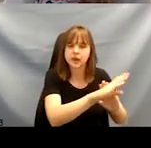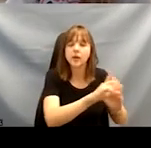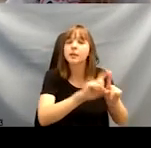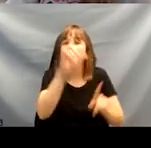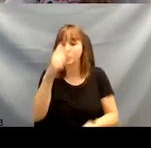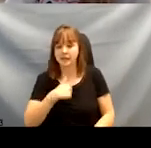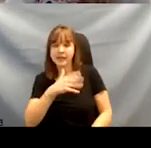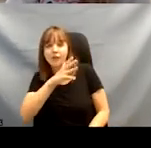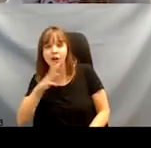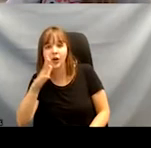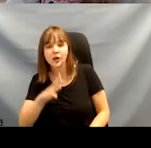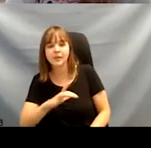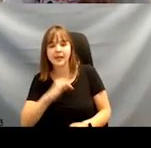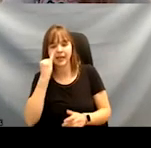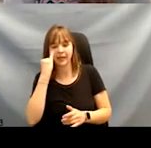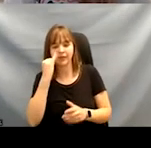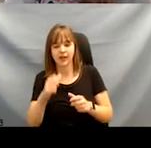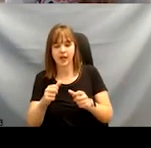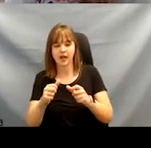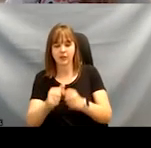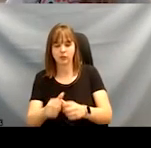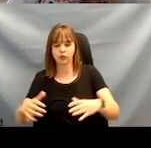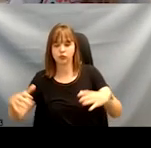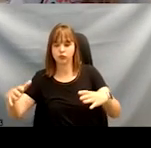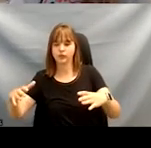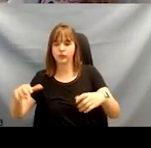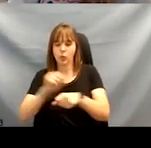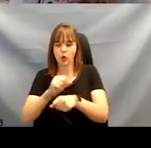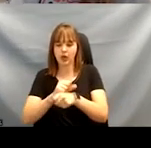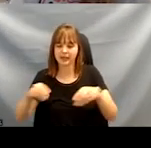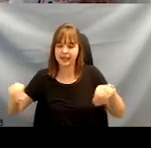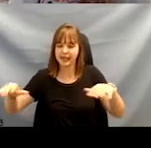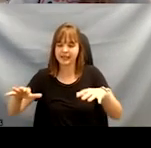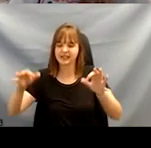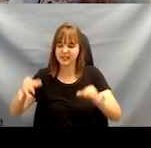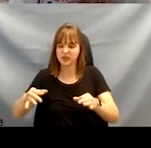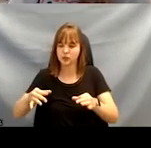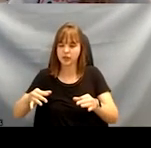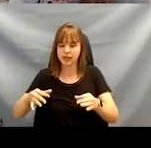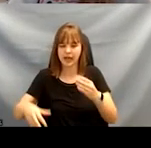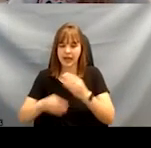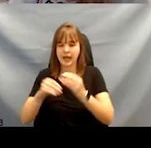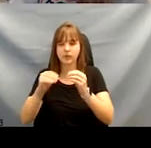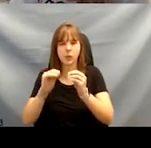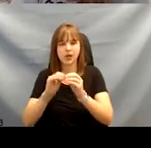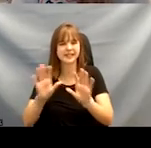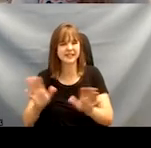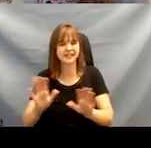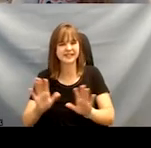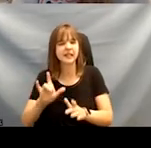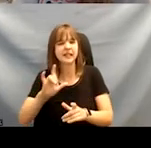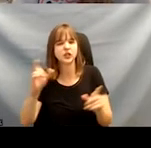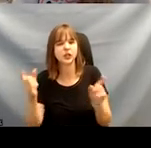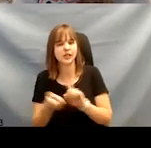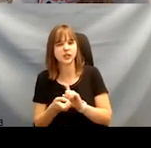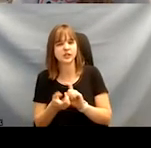production, it changes the way that I interact with my main business, which is working the land. You know, so we branch out in terms of value added